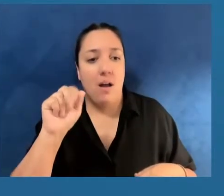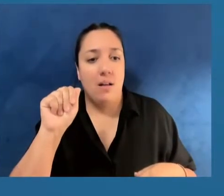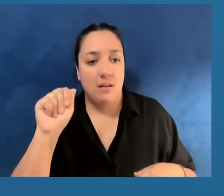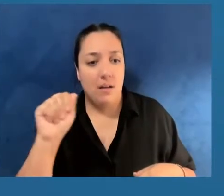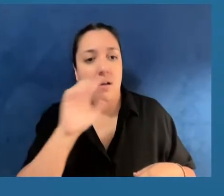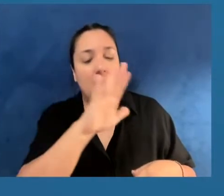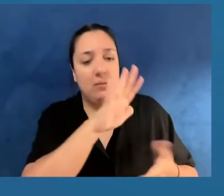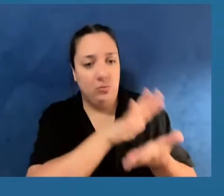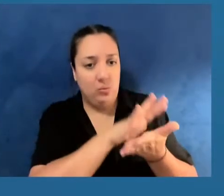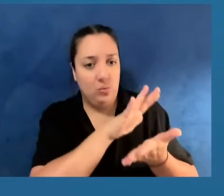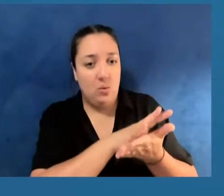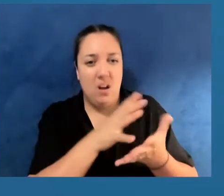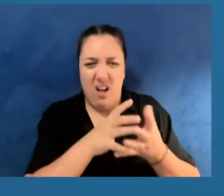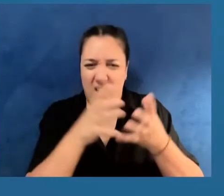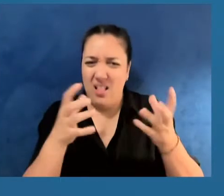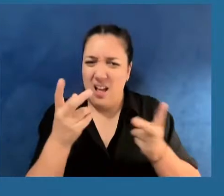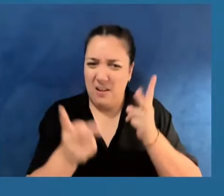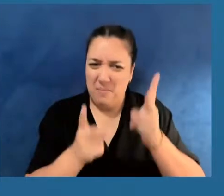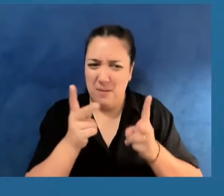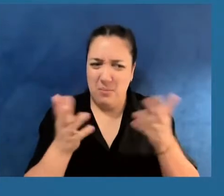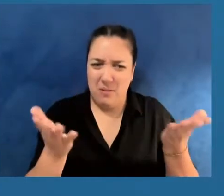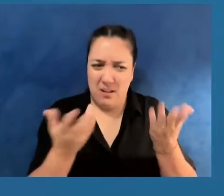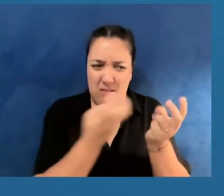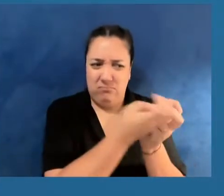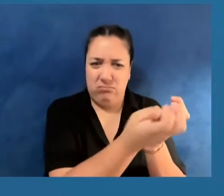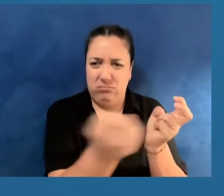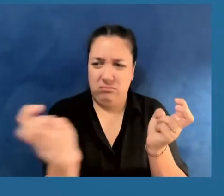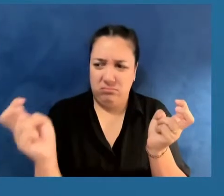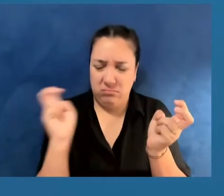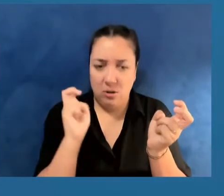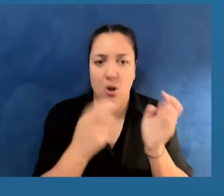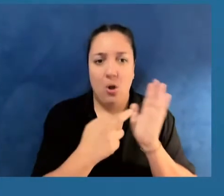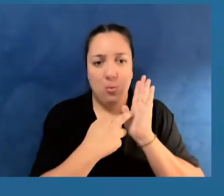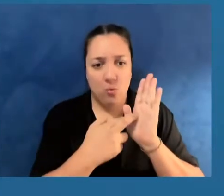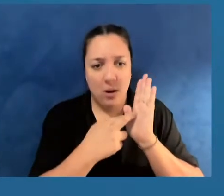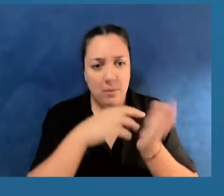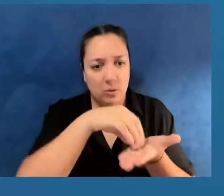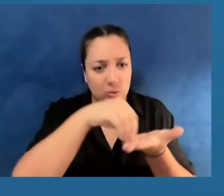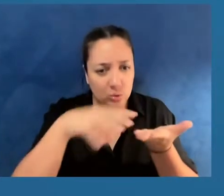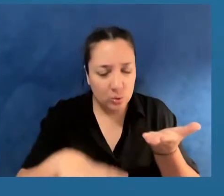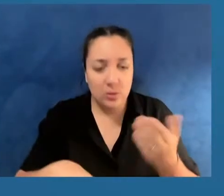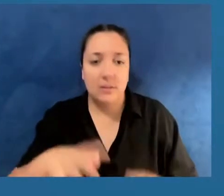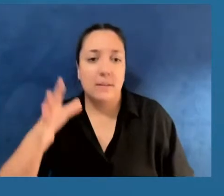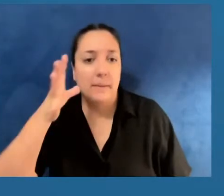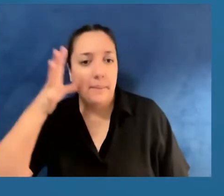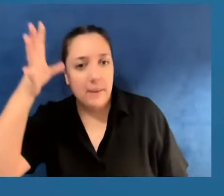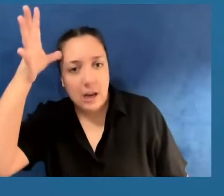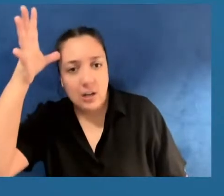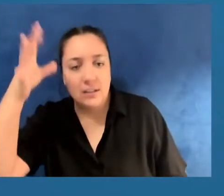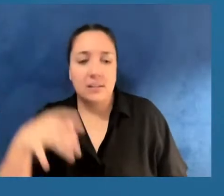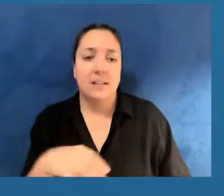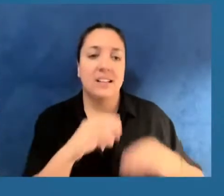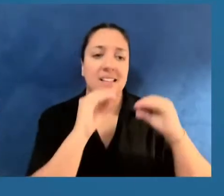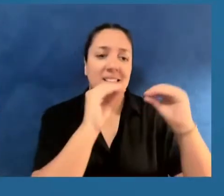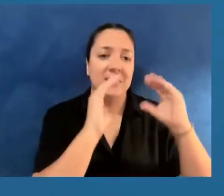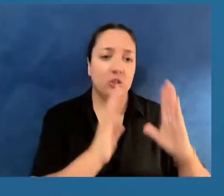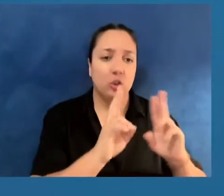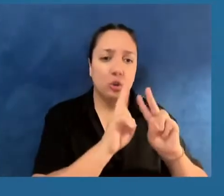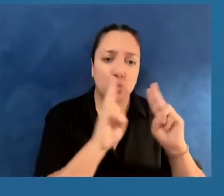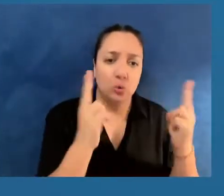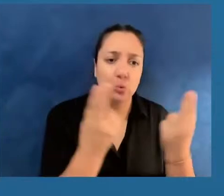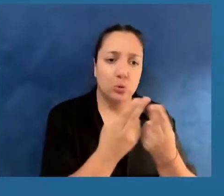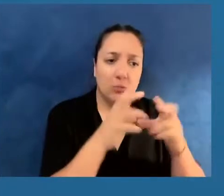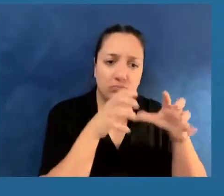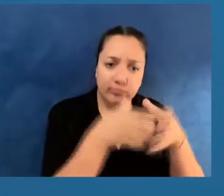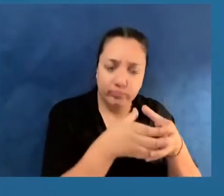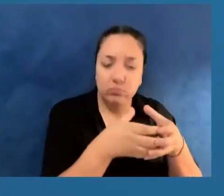representing young people, students, parents, teachers union, and others who have been working